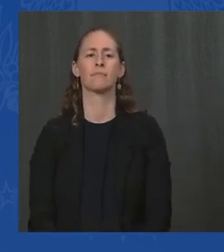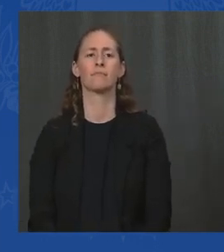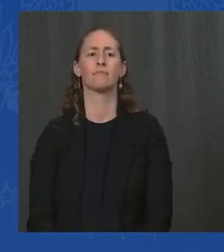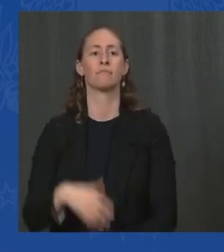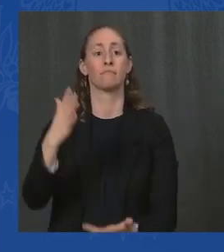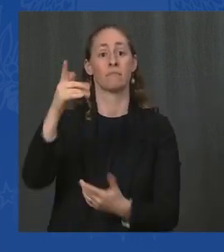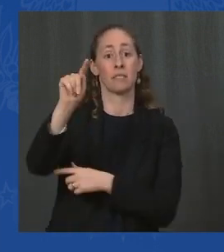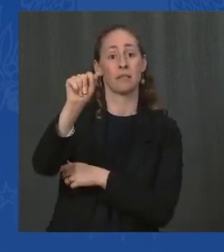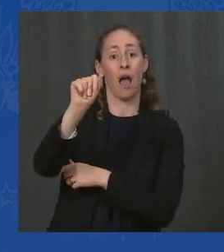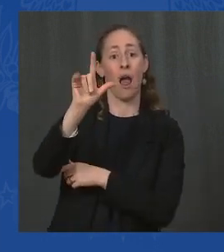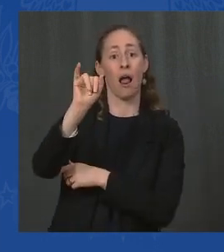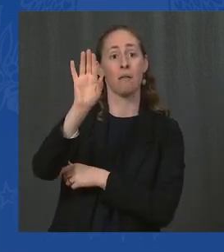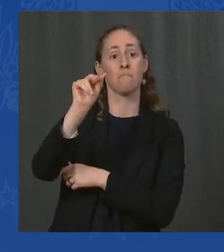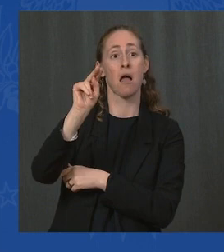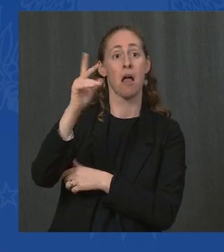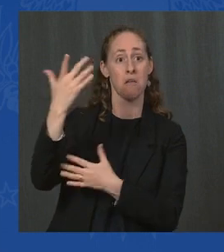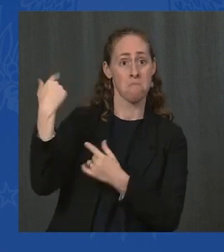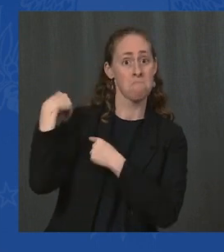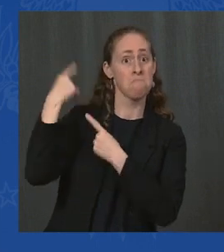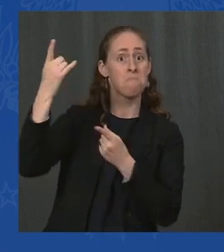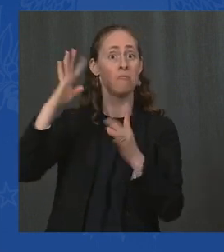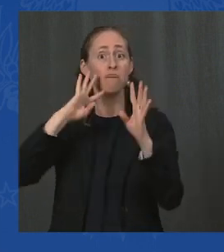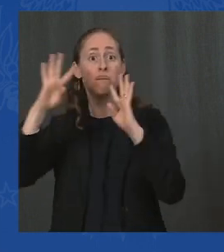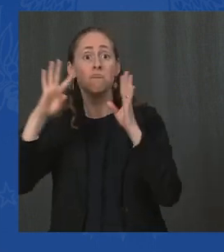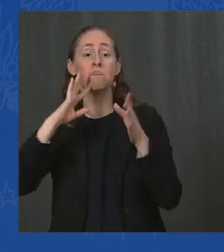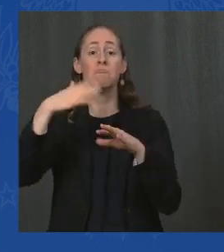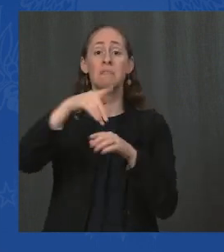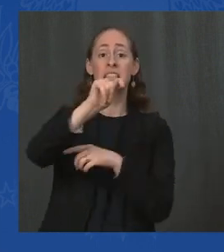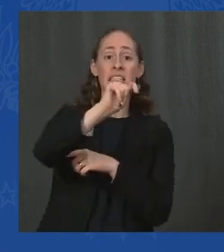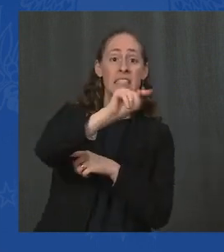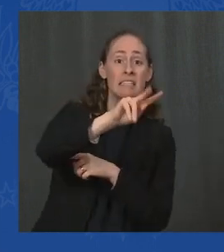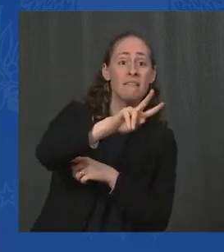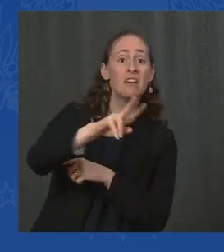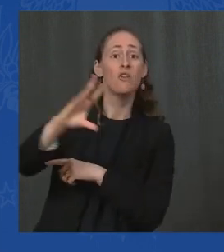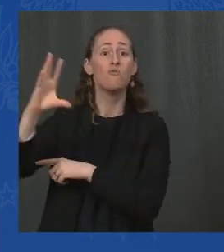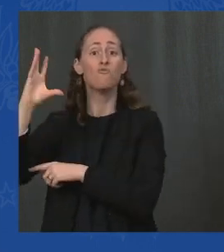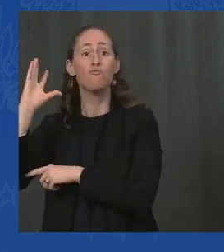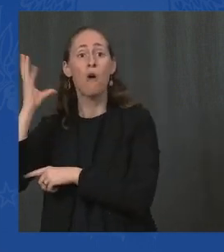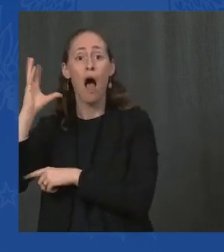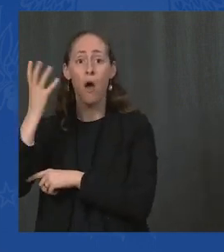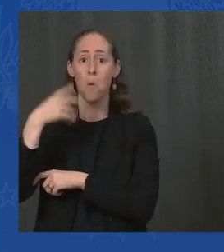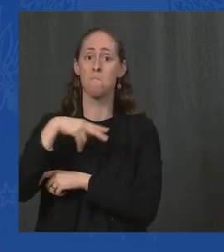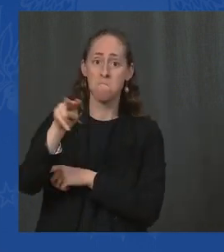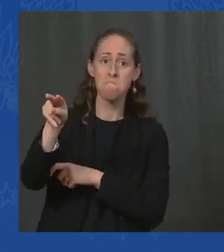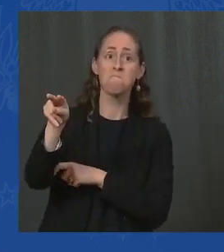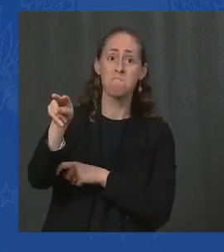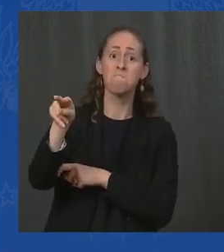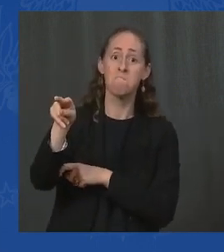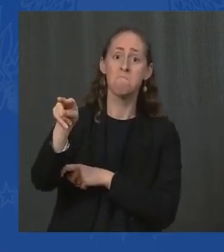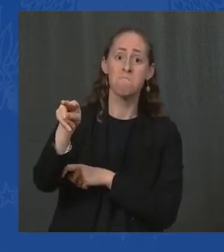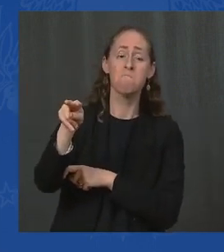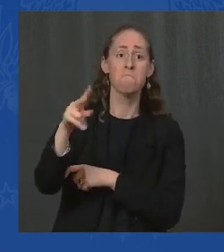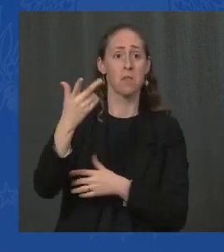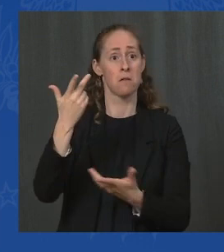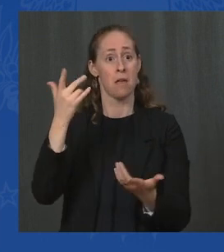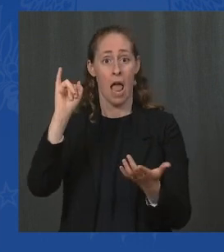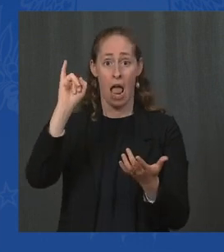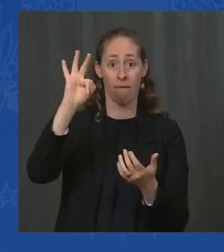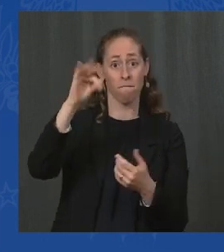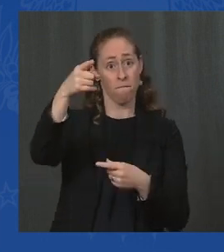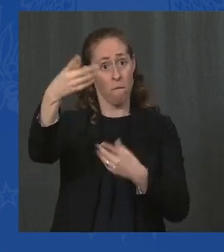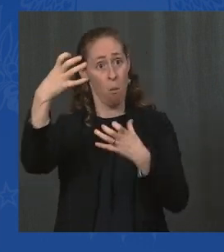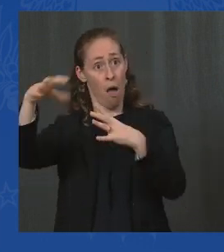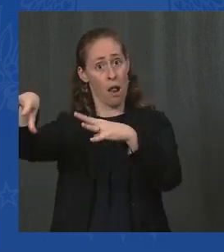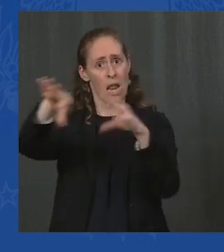on television and radio across Afghanistan, on safe passage for anyone wanting to leave,